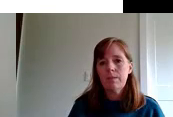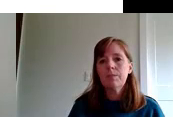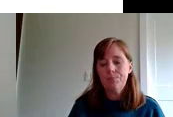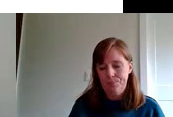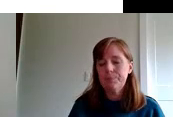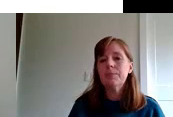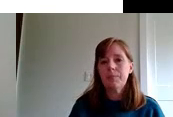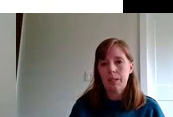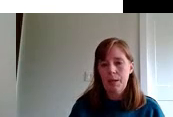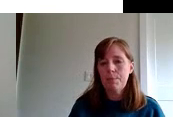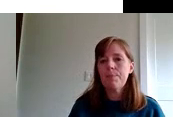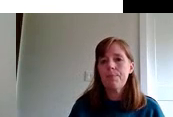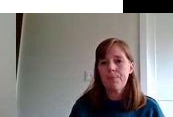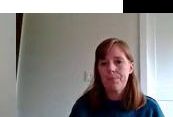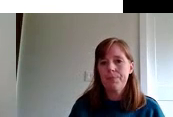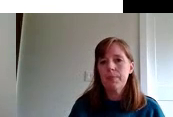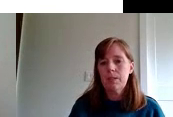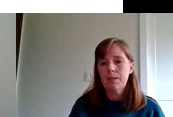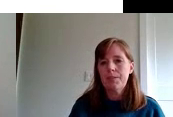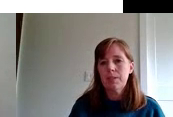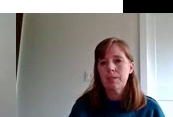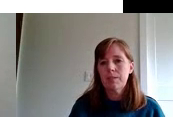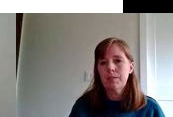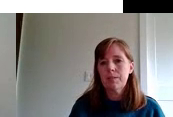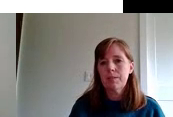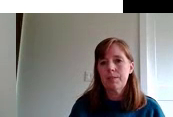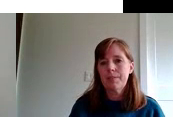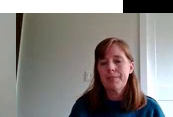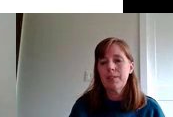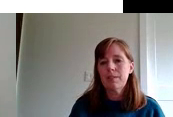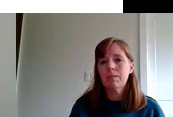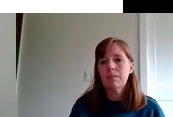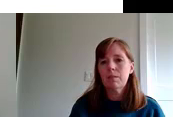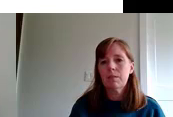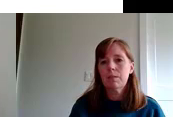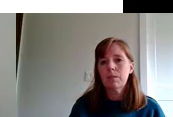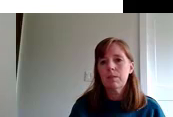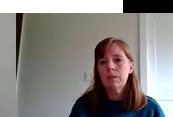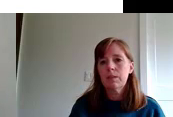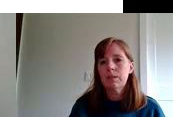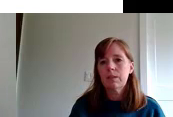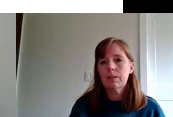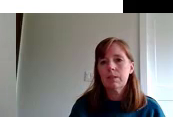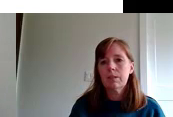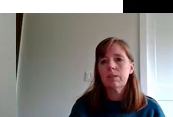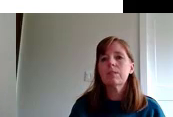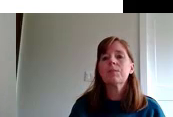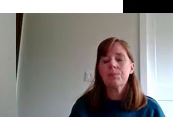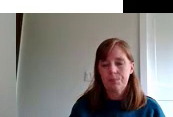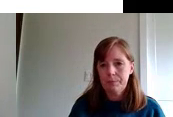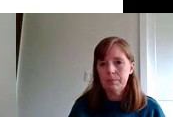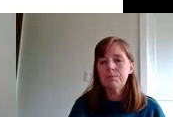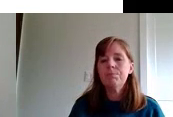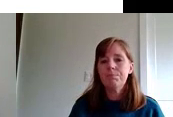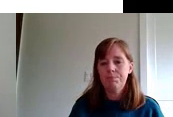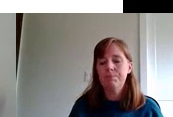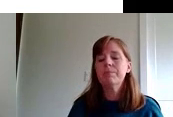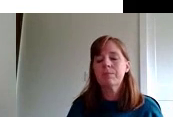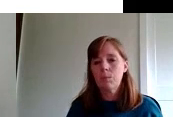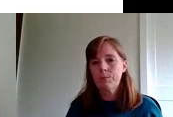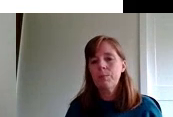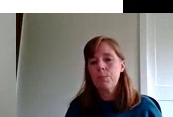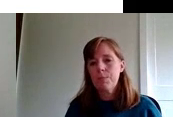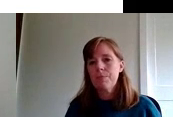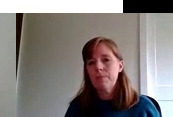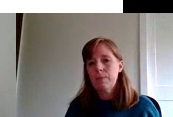know. And I'm sure that, again, everybody can work together and maybe try to double up on lessons or figure out